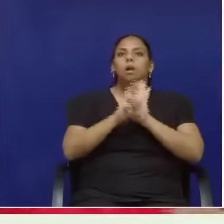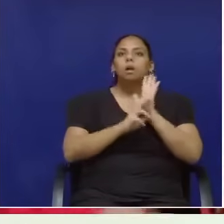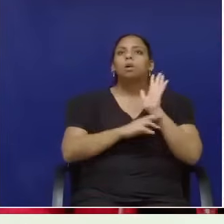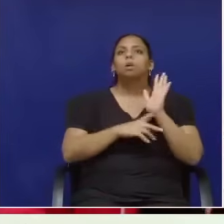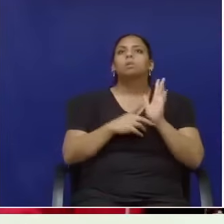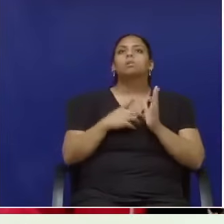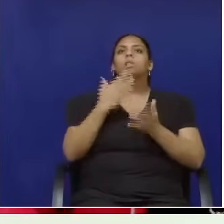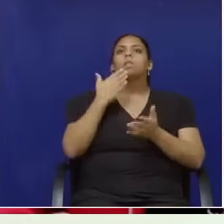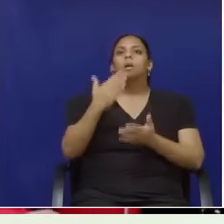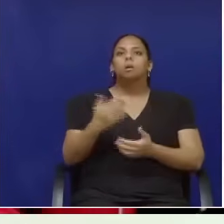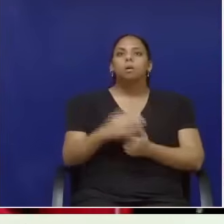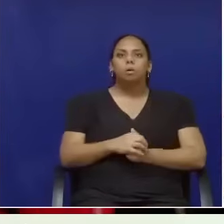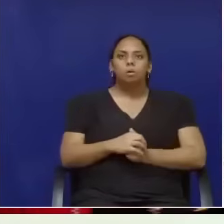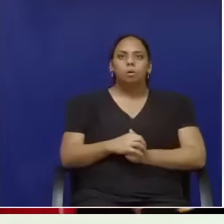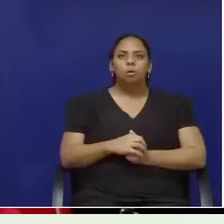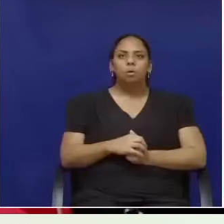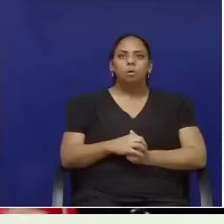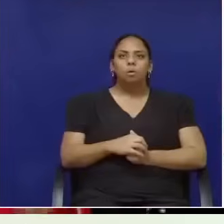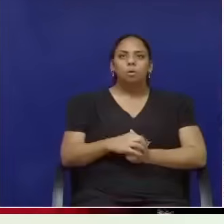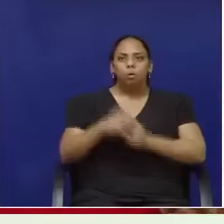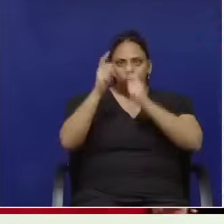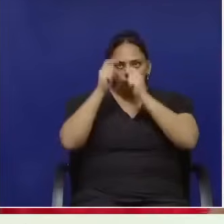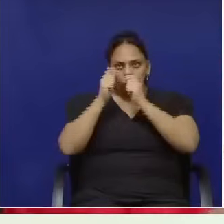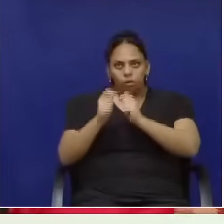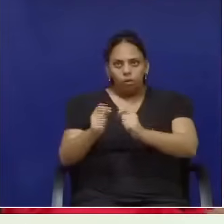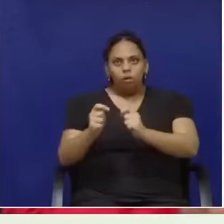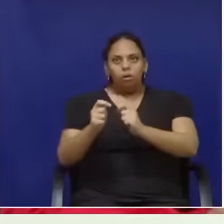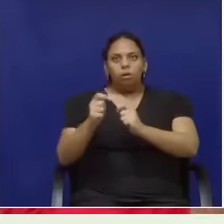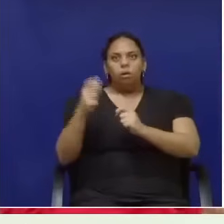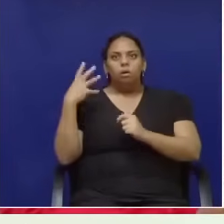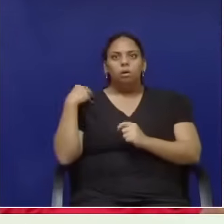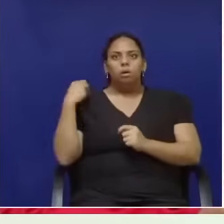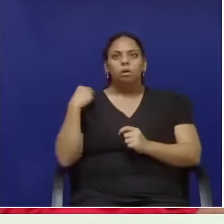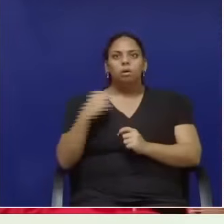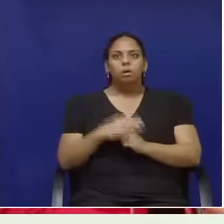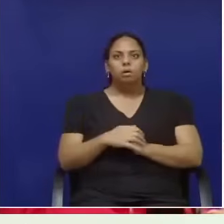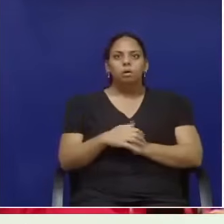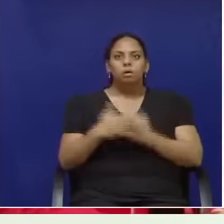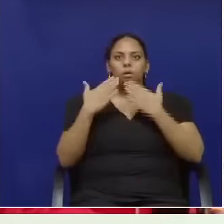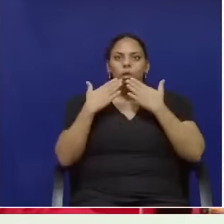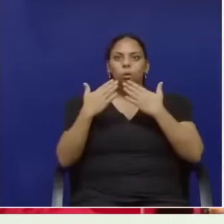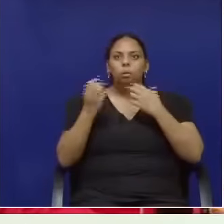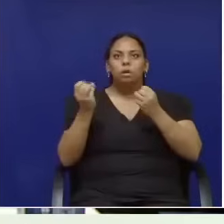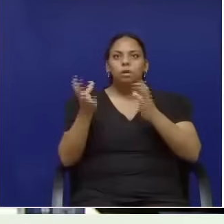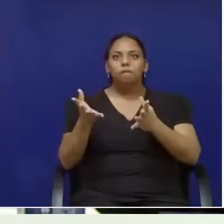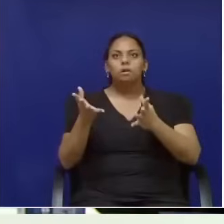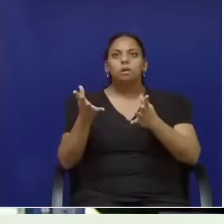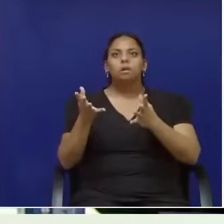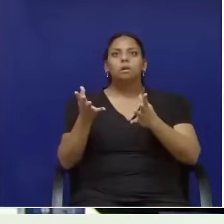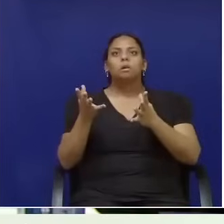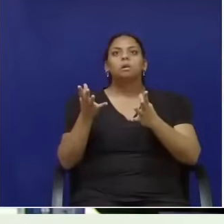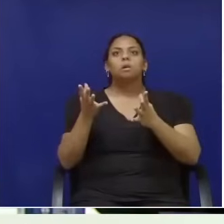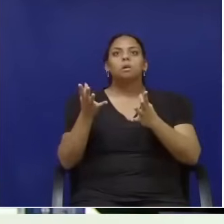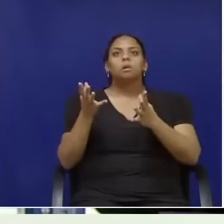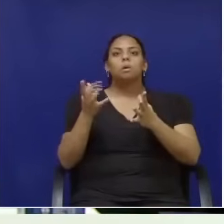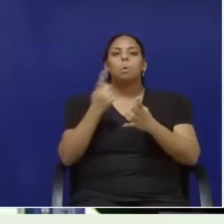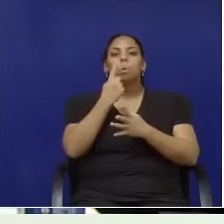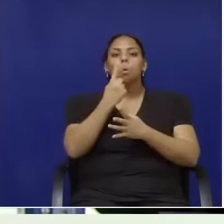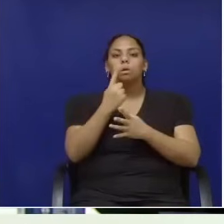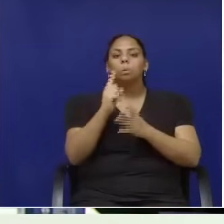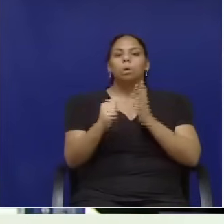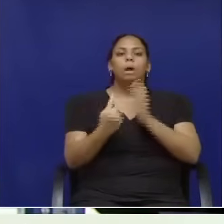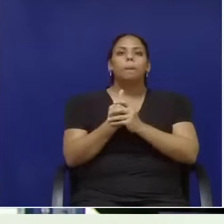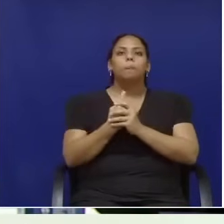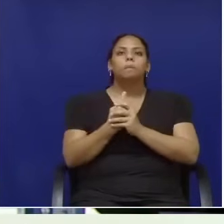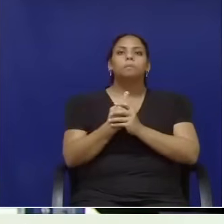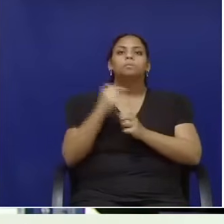you. Honourable Minister. Thank you very much. We've given the incidences of what has happened and